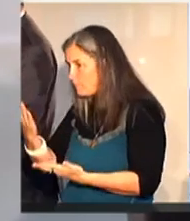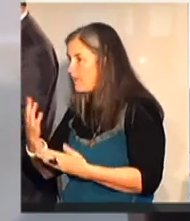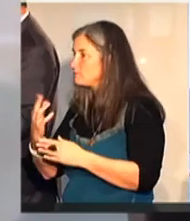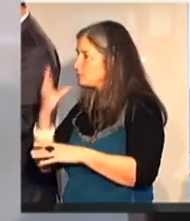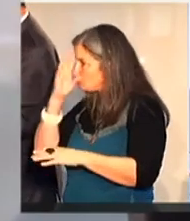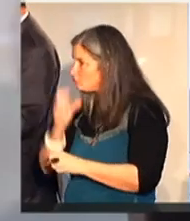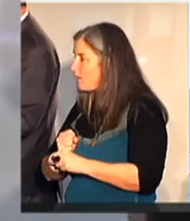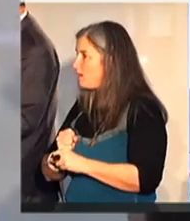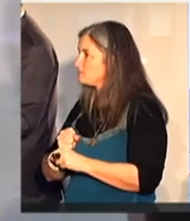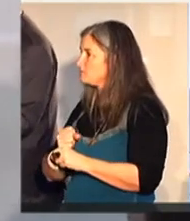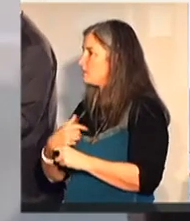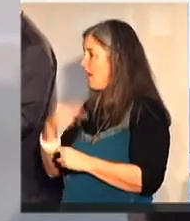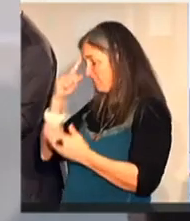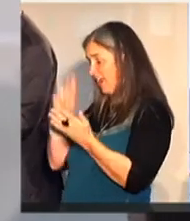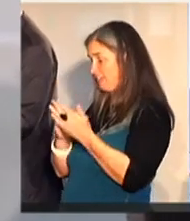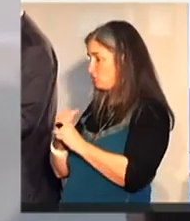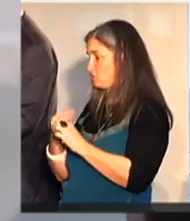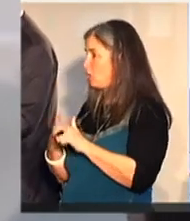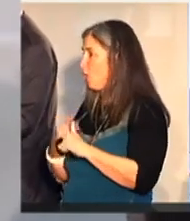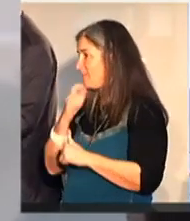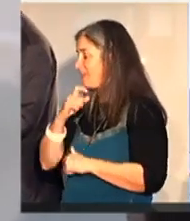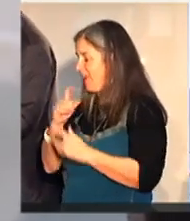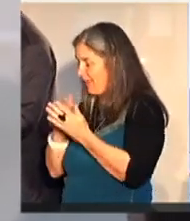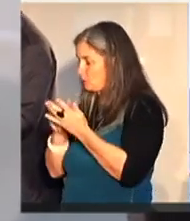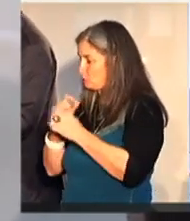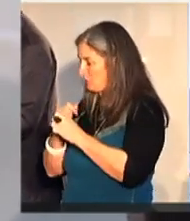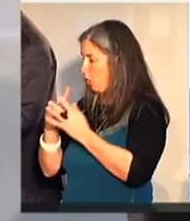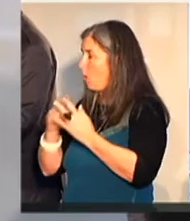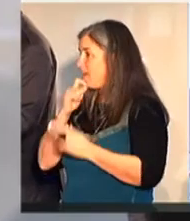submissions that are only looked at by the ASO3,